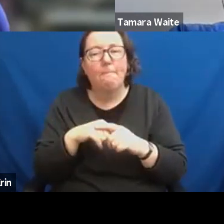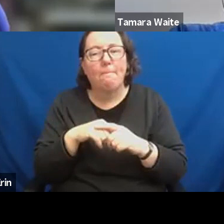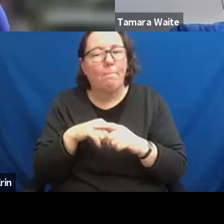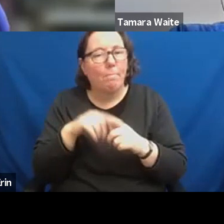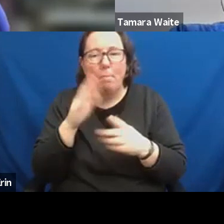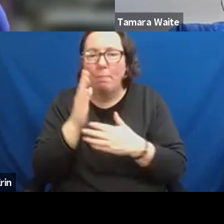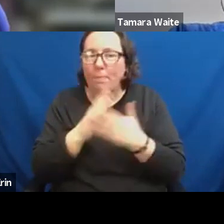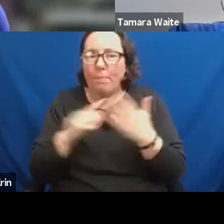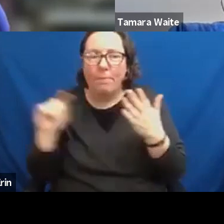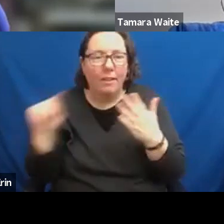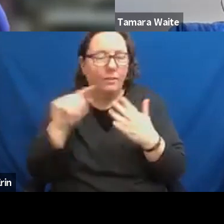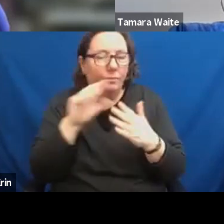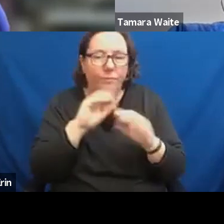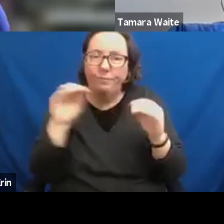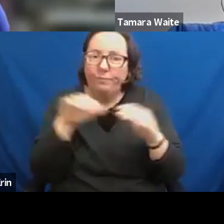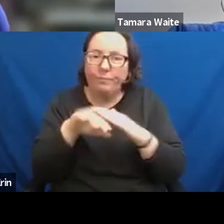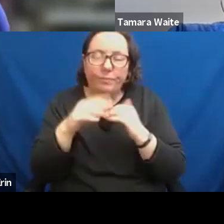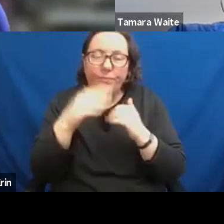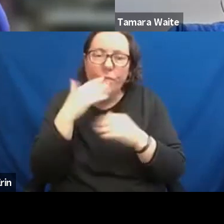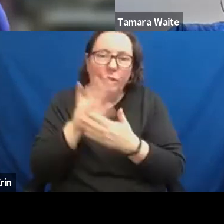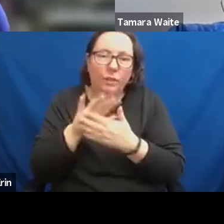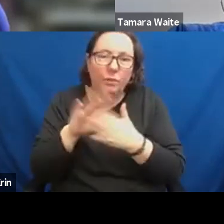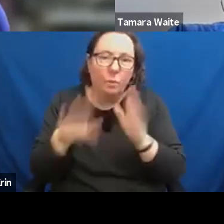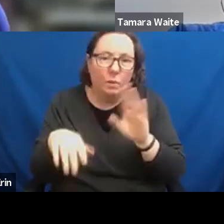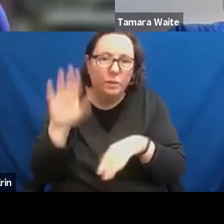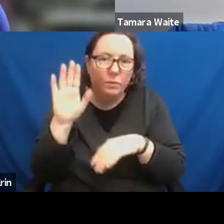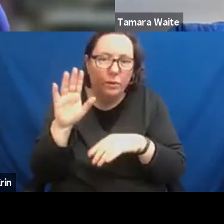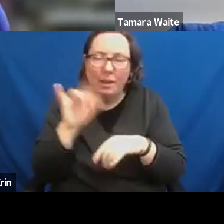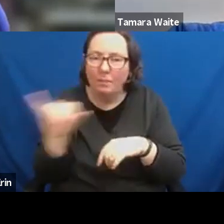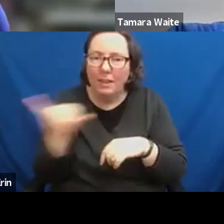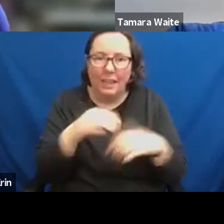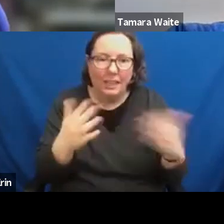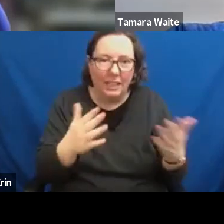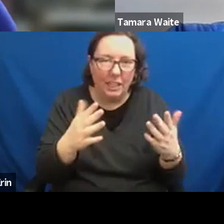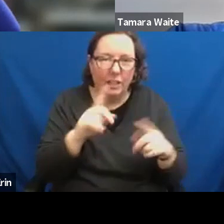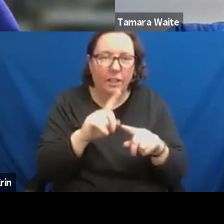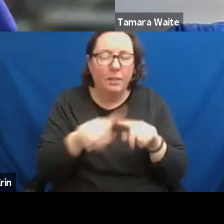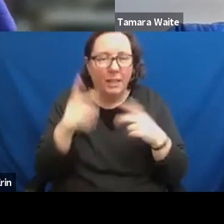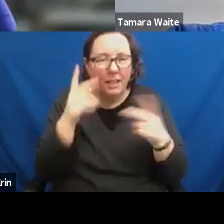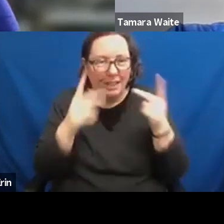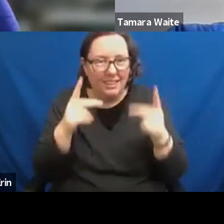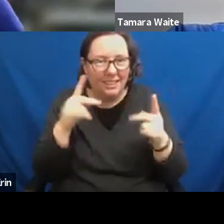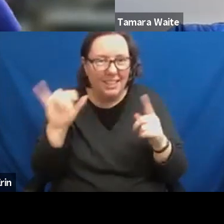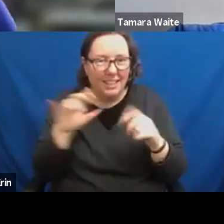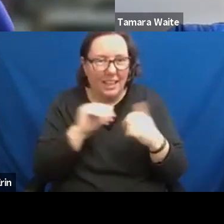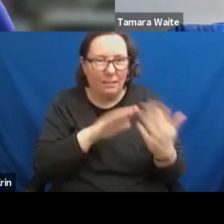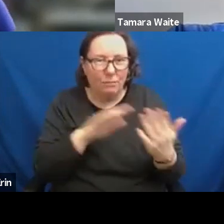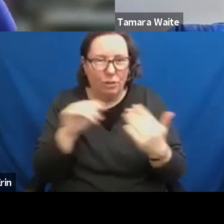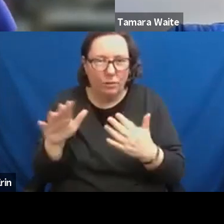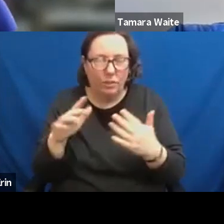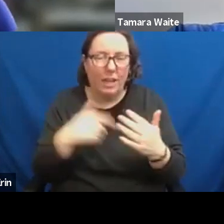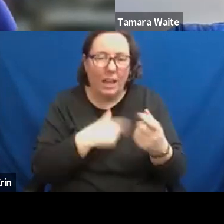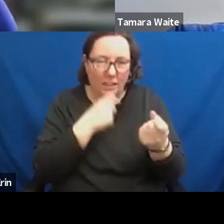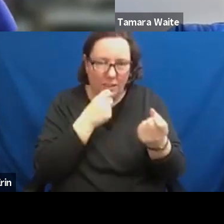access to a pretty good school system, just like here. So I see there are a lot of advantage, right? That's why I support